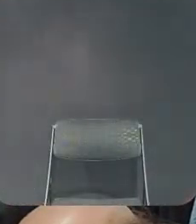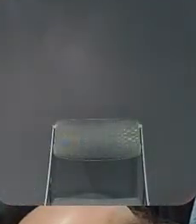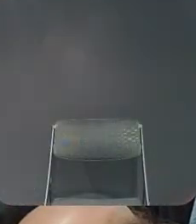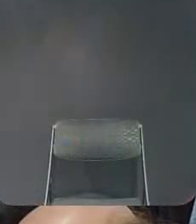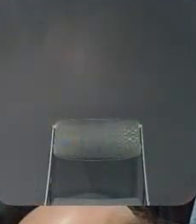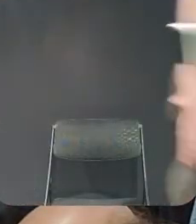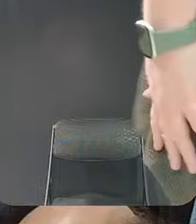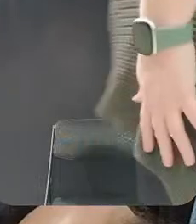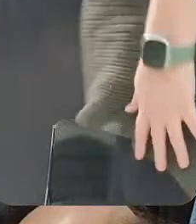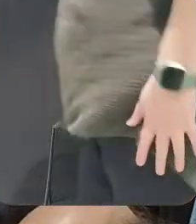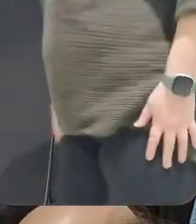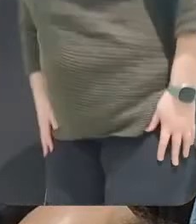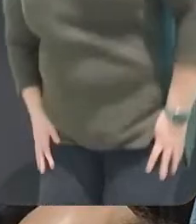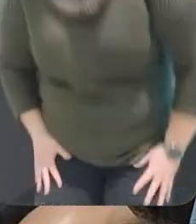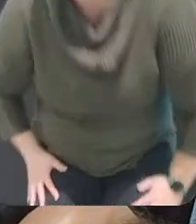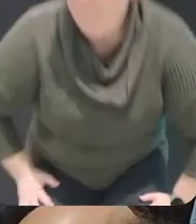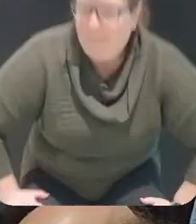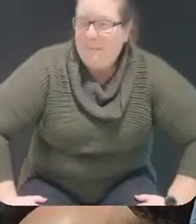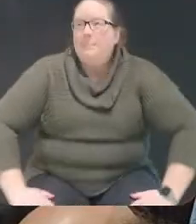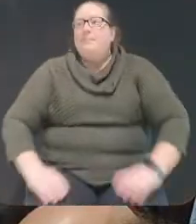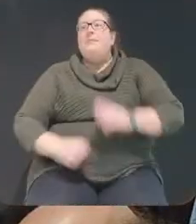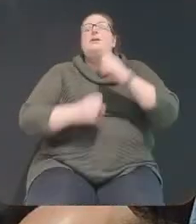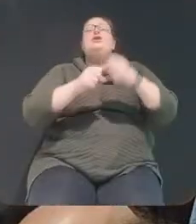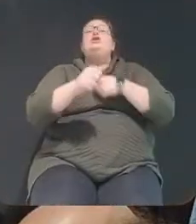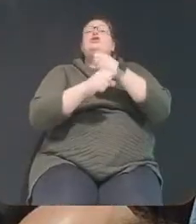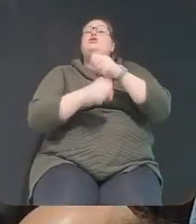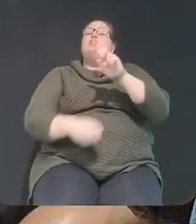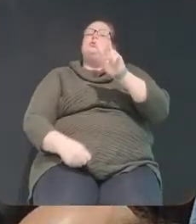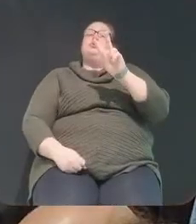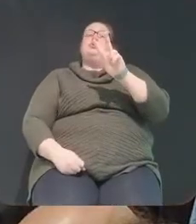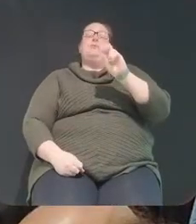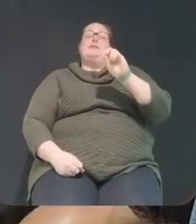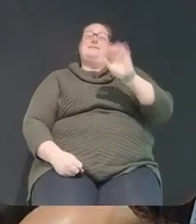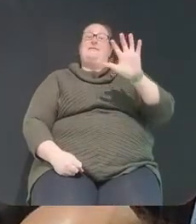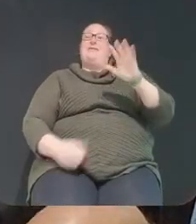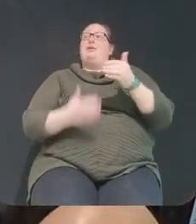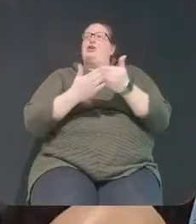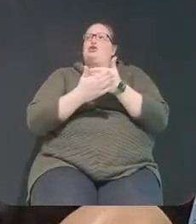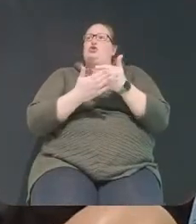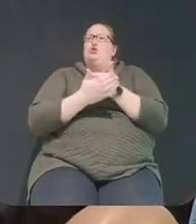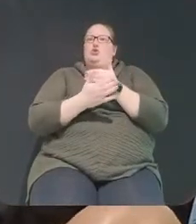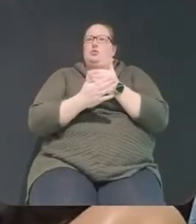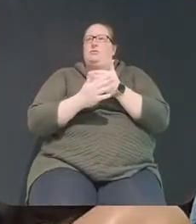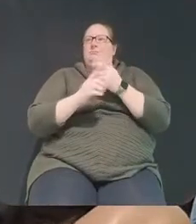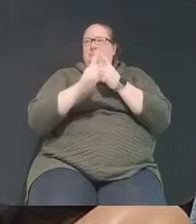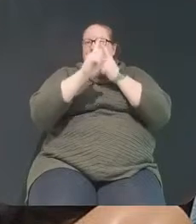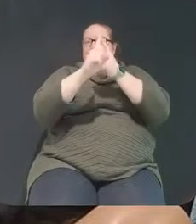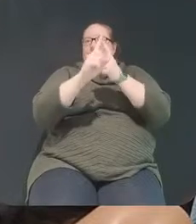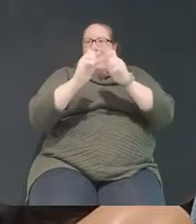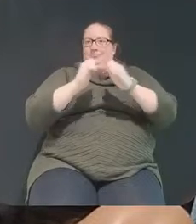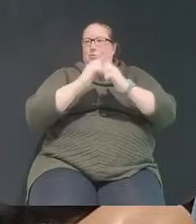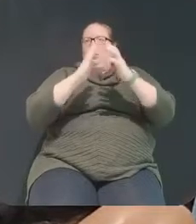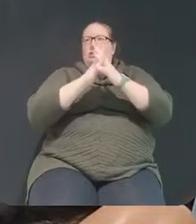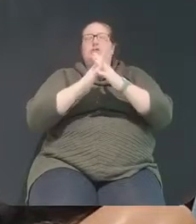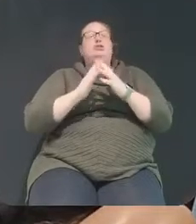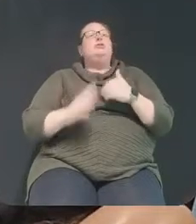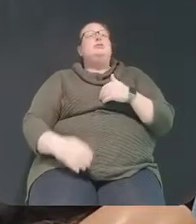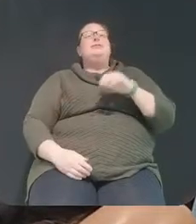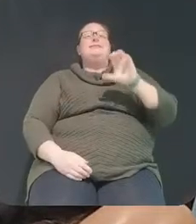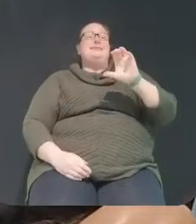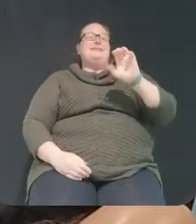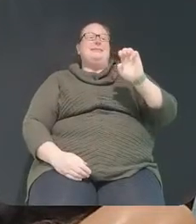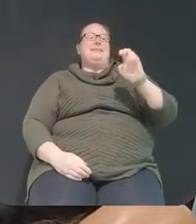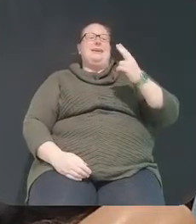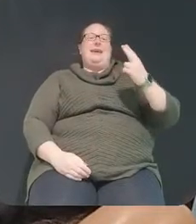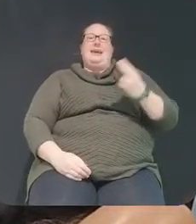In 2005, a new regional initiative was launched. The Committee to End Homelessness in King County, or CEH,